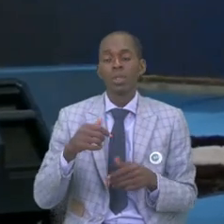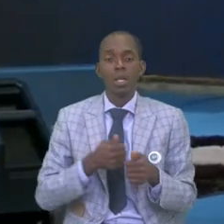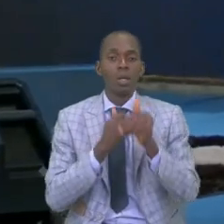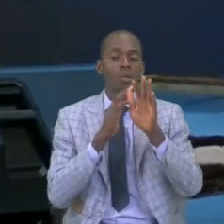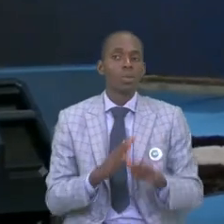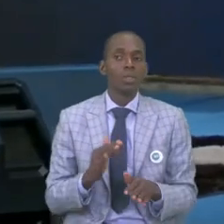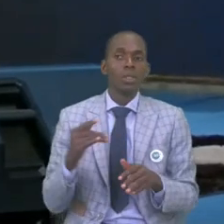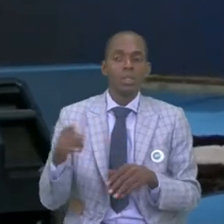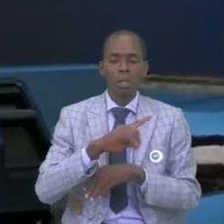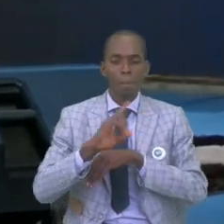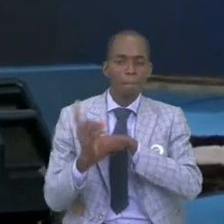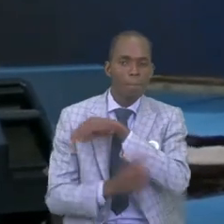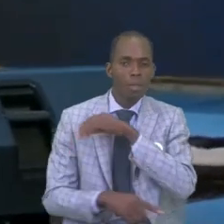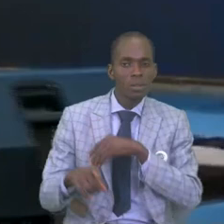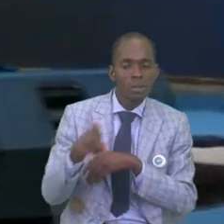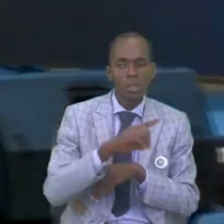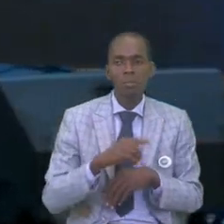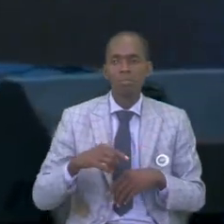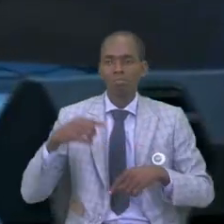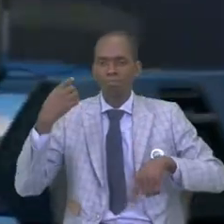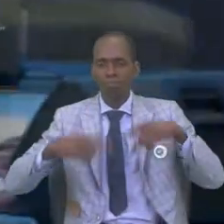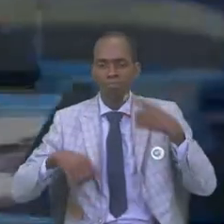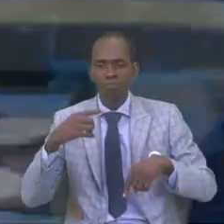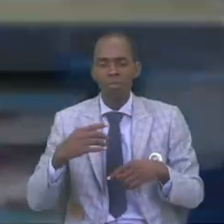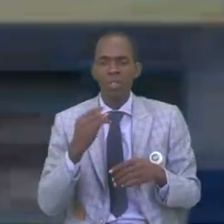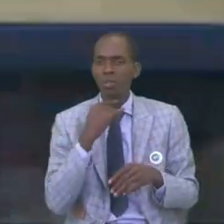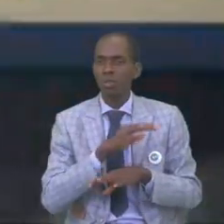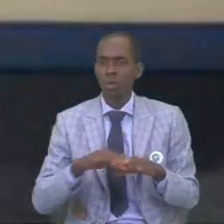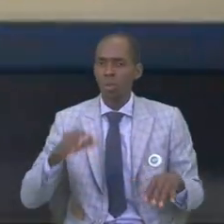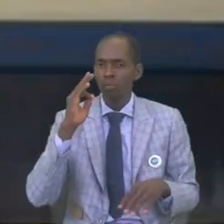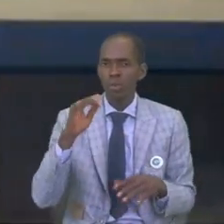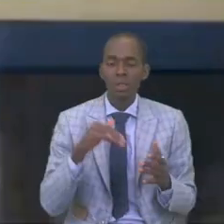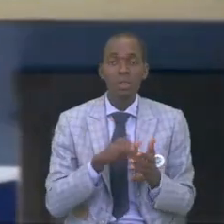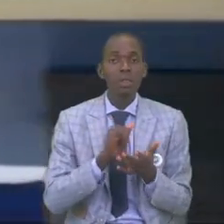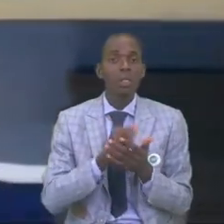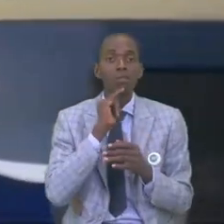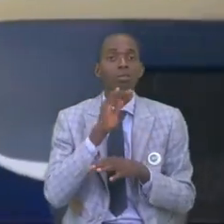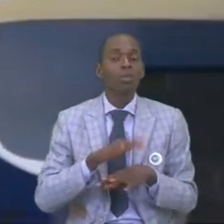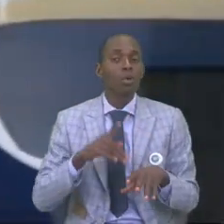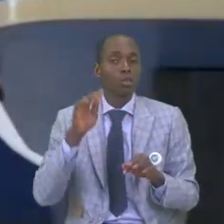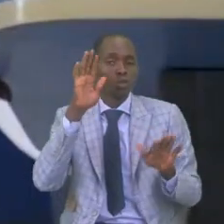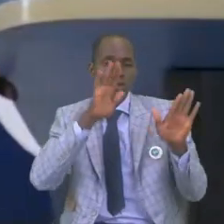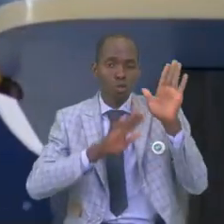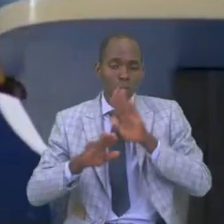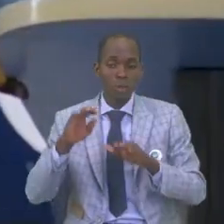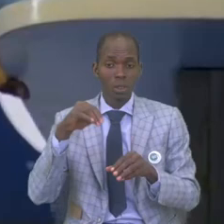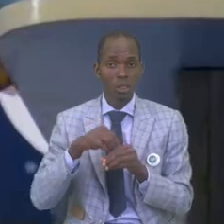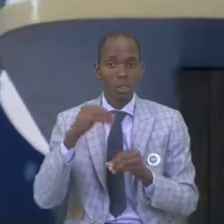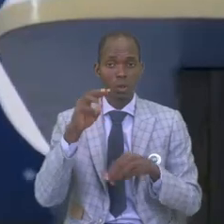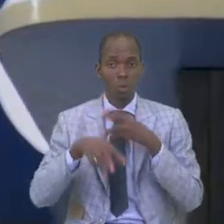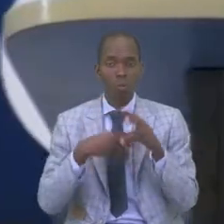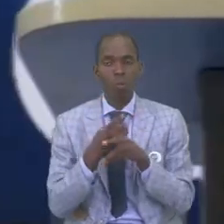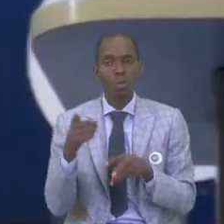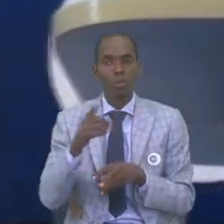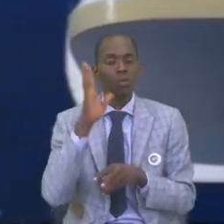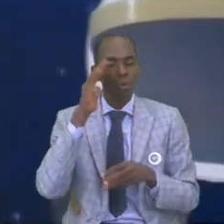not to speak in this name. That's the trial, that's the persecution, that's the tribulation. In the world ye shall have tribulation, but